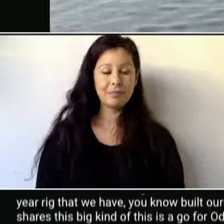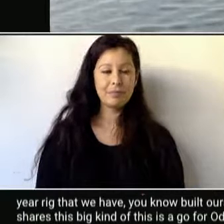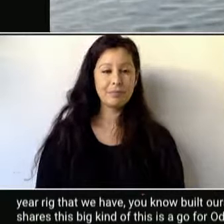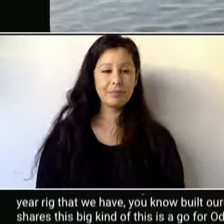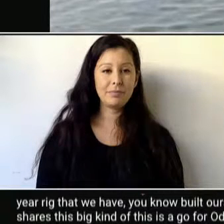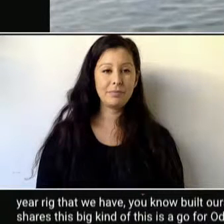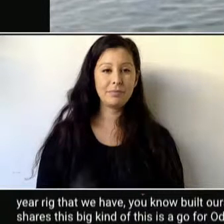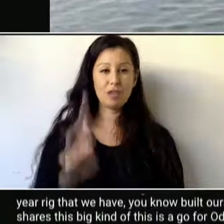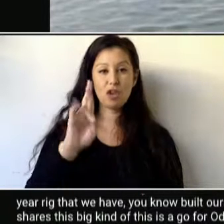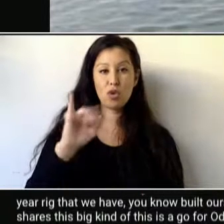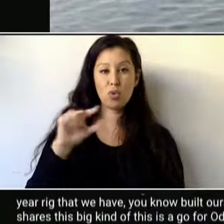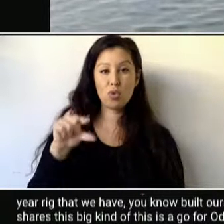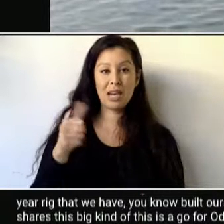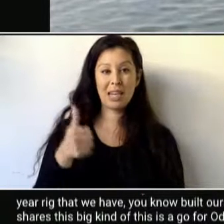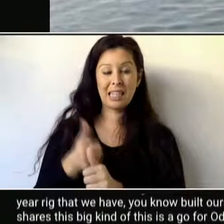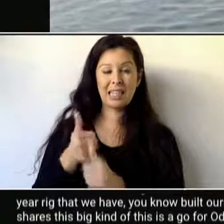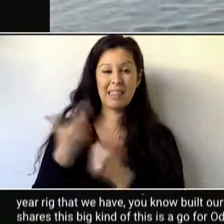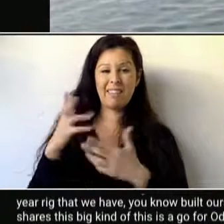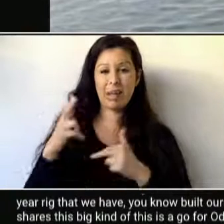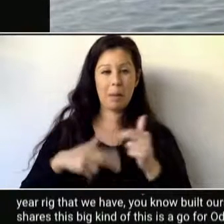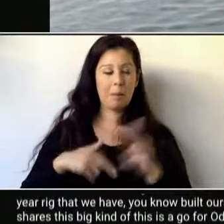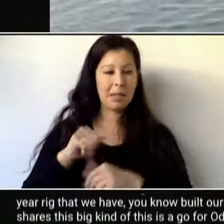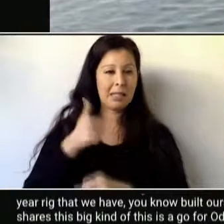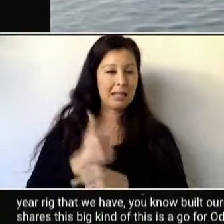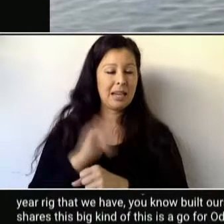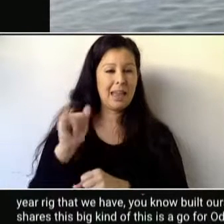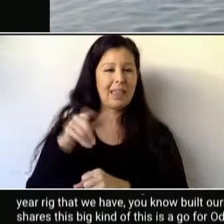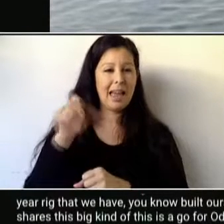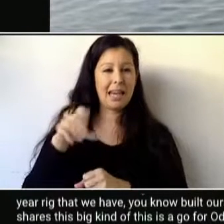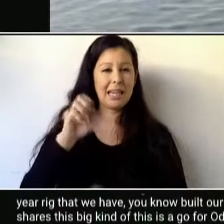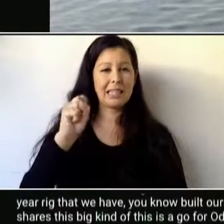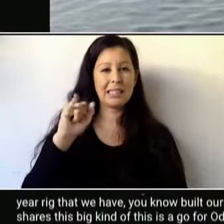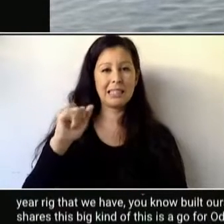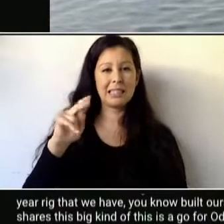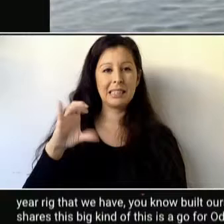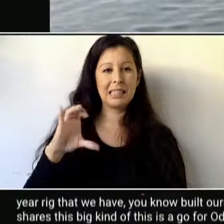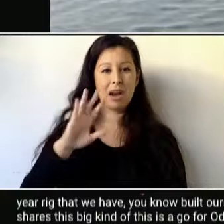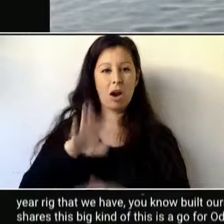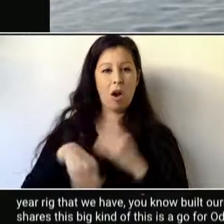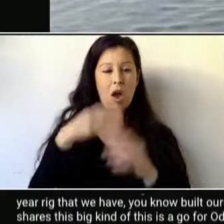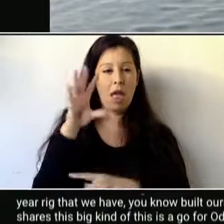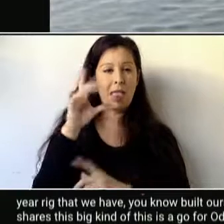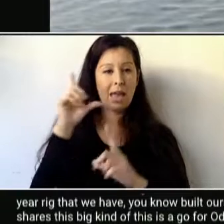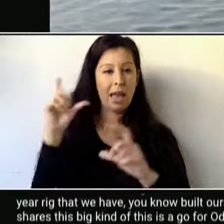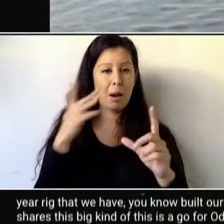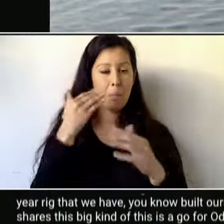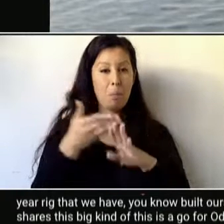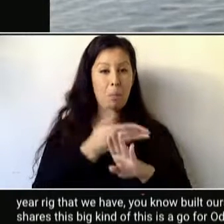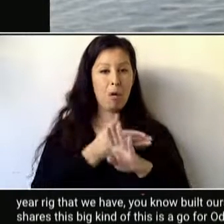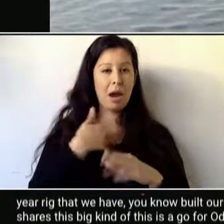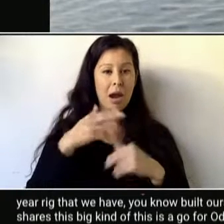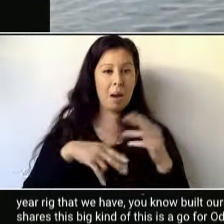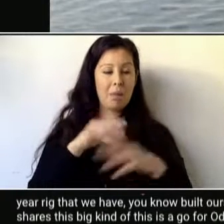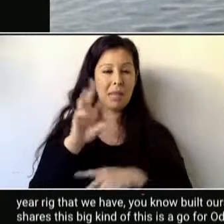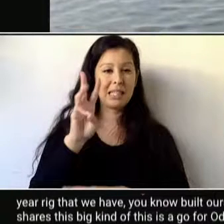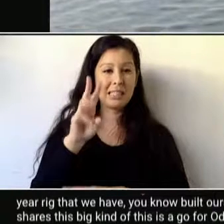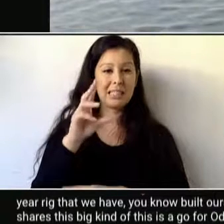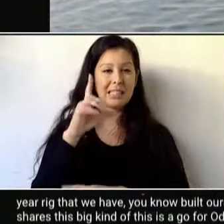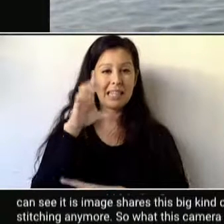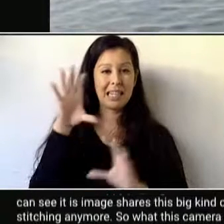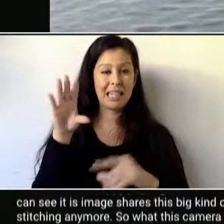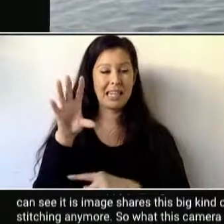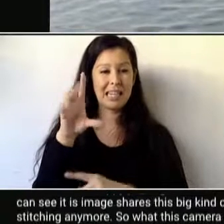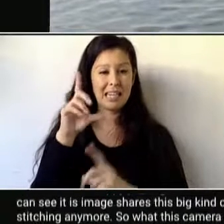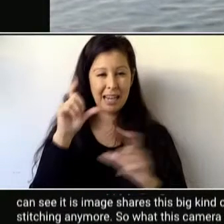the rig is already built in a way that it can like sync all the cameras. Because before, when I built that 6 camera GoPro setup, we had